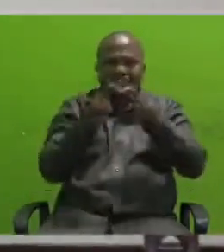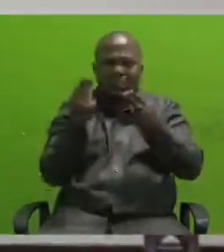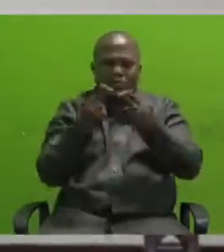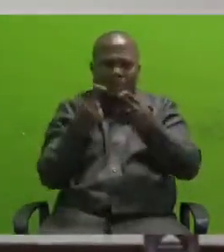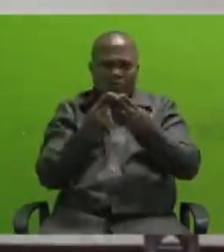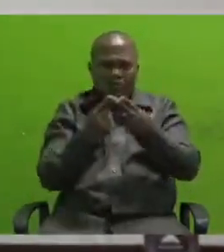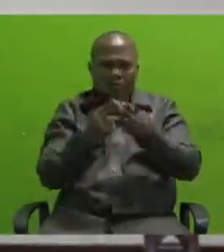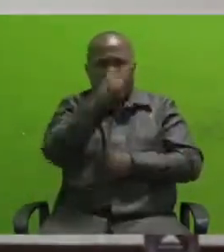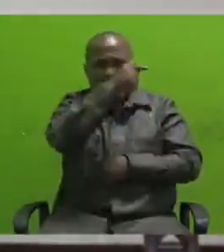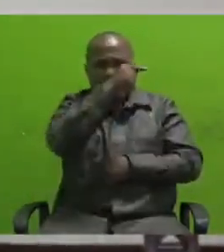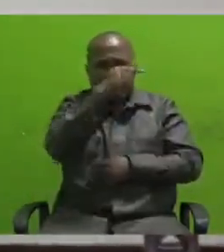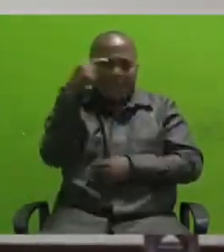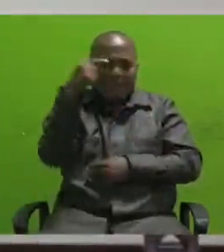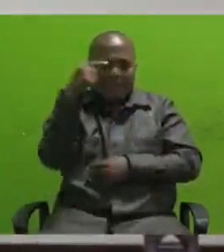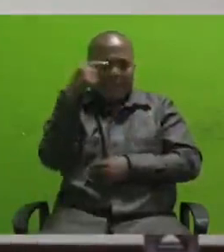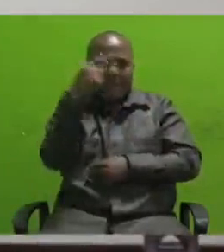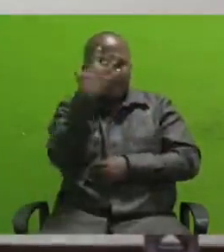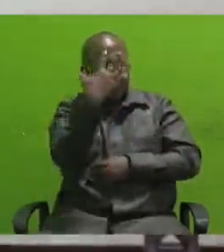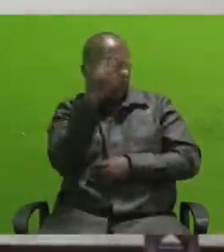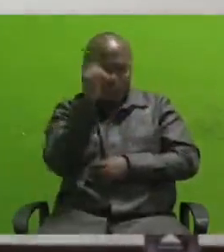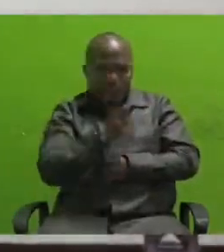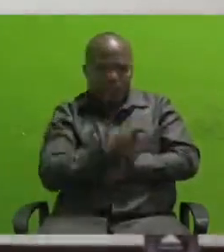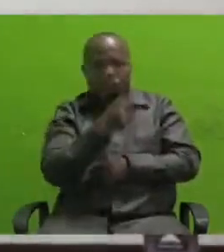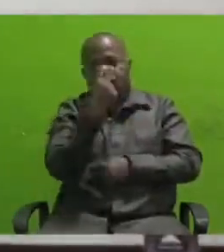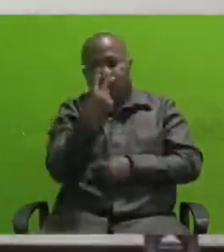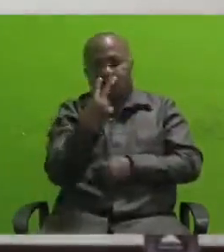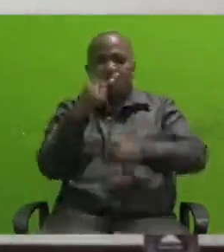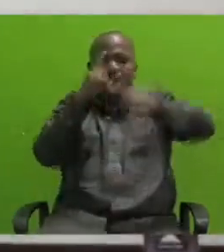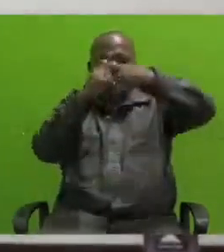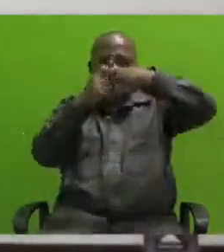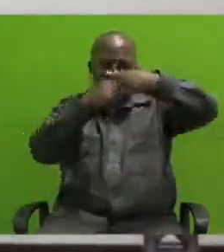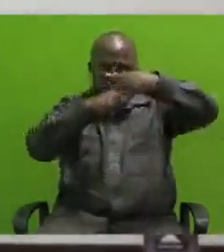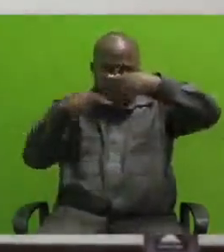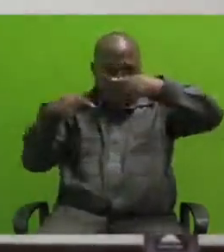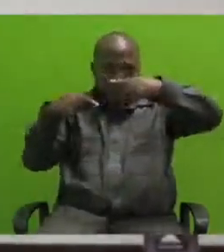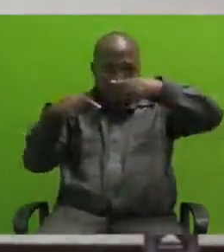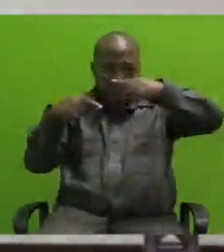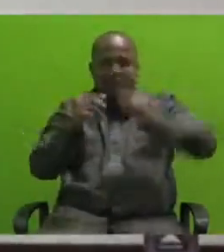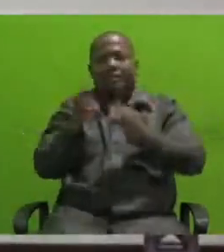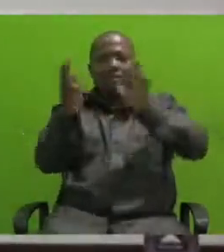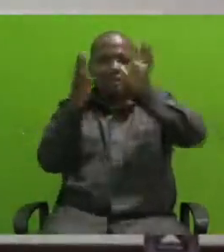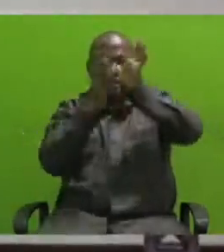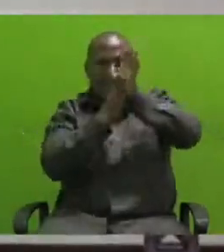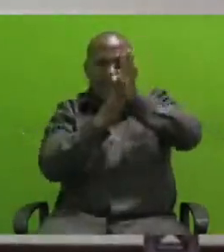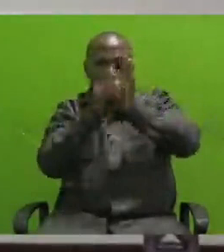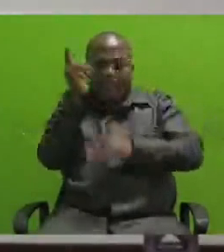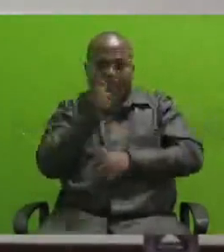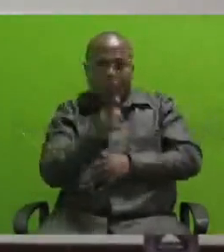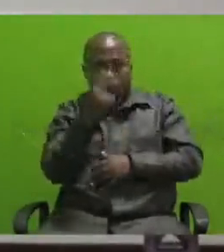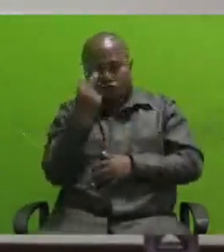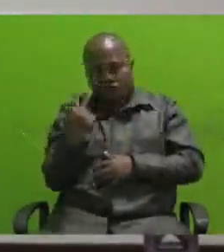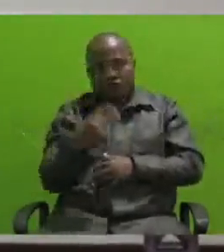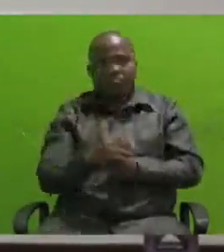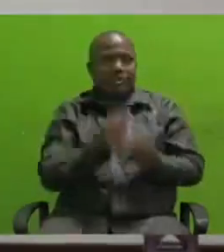of 2 plus or minus 9 out of 2. If you want on x,